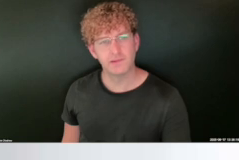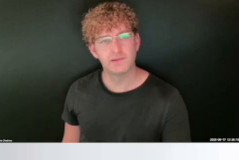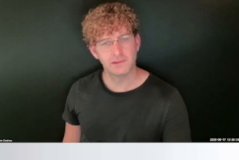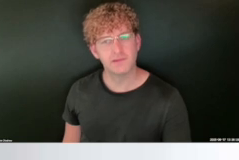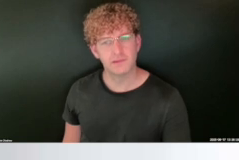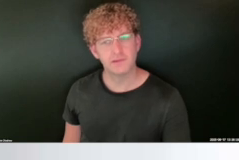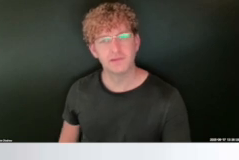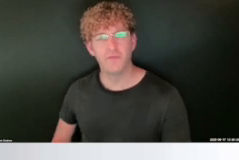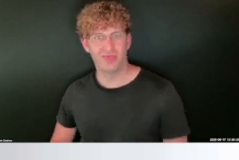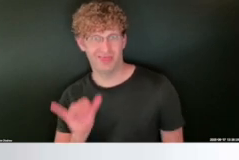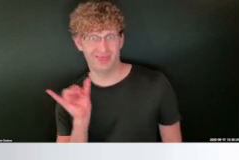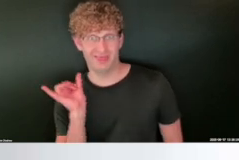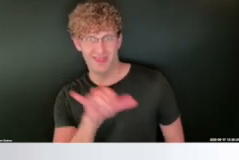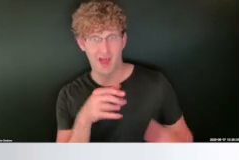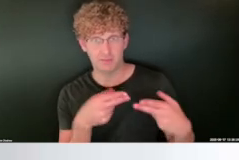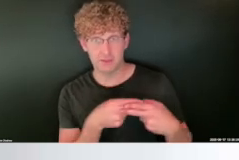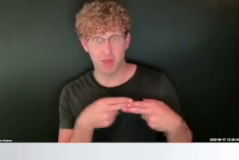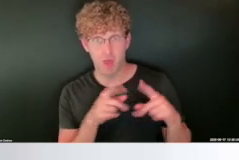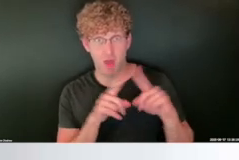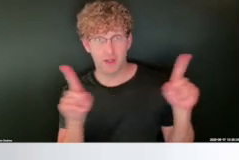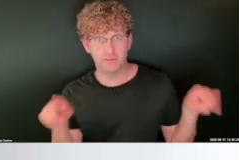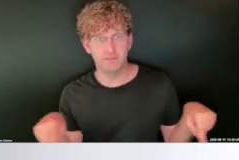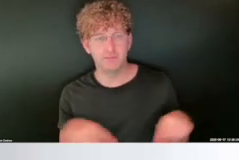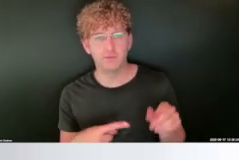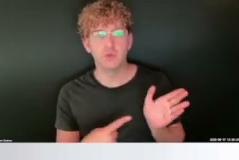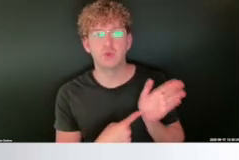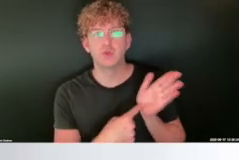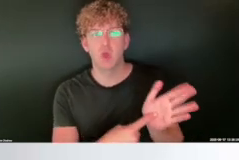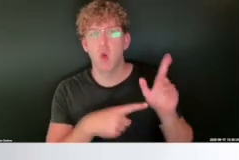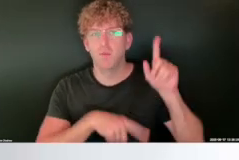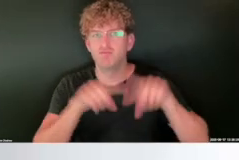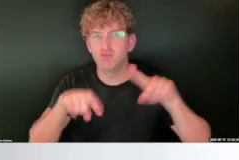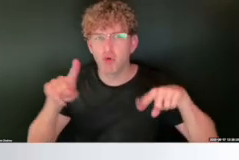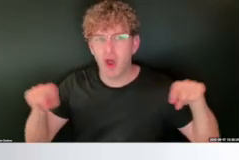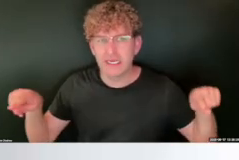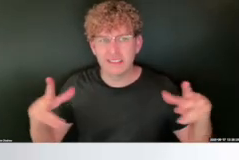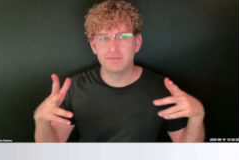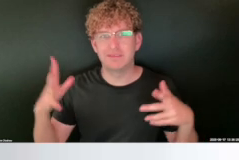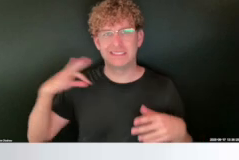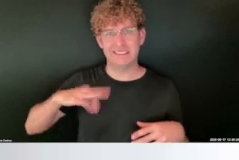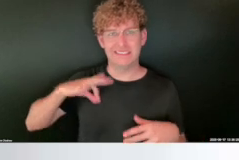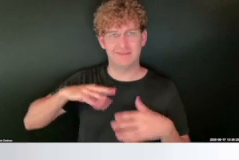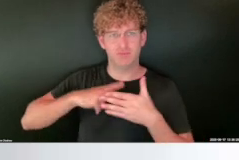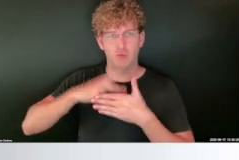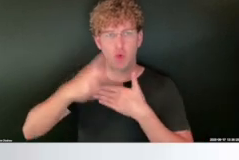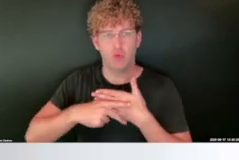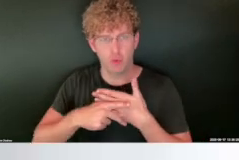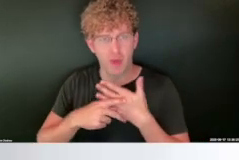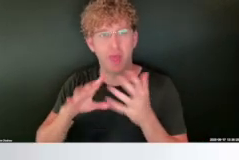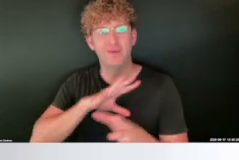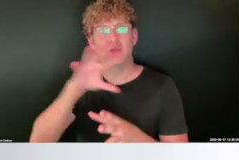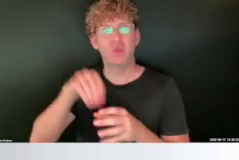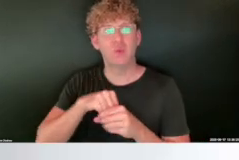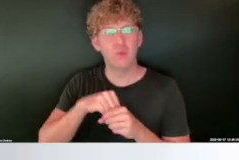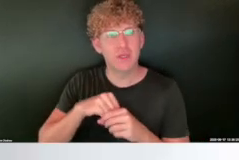So this slide, it shows a variety of CARB incentive programs, including Carl Moyer and other things like